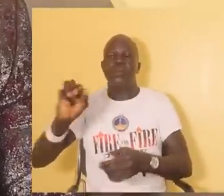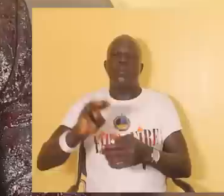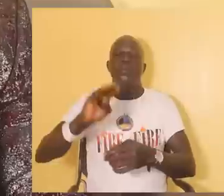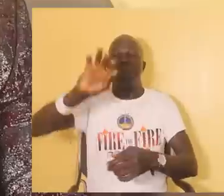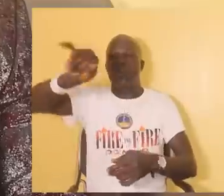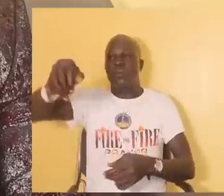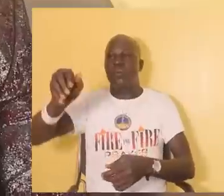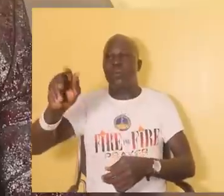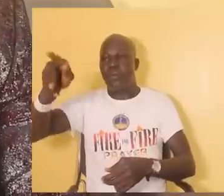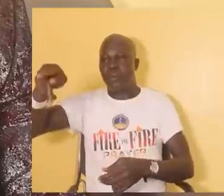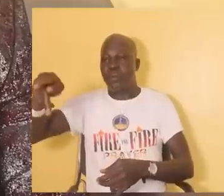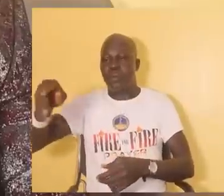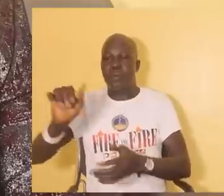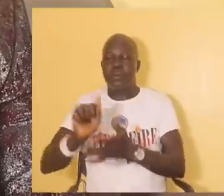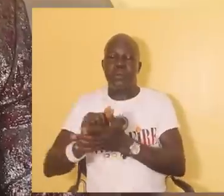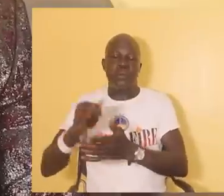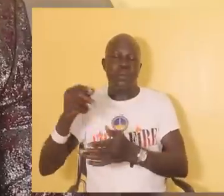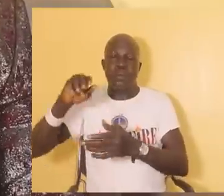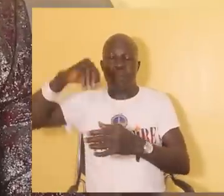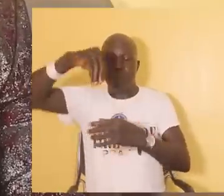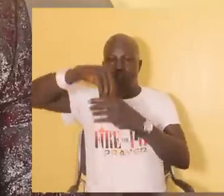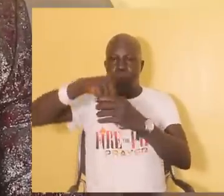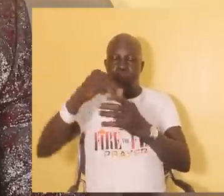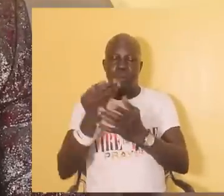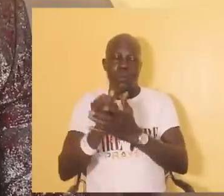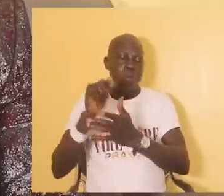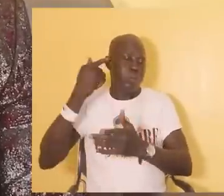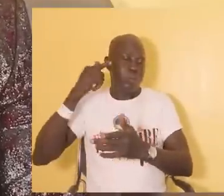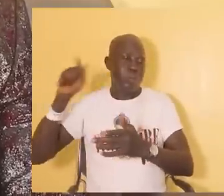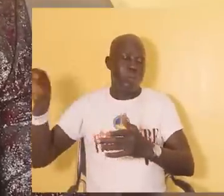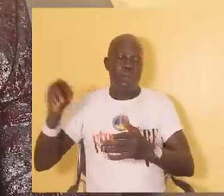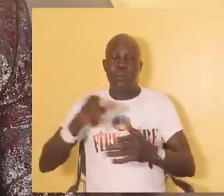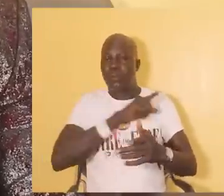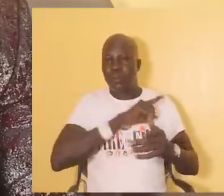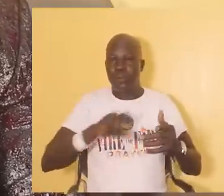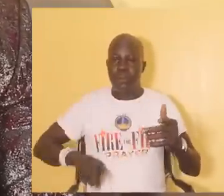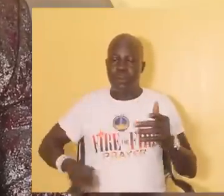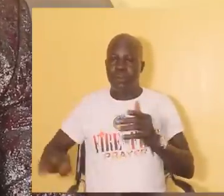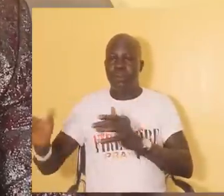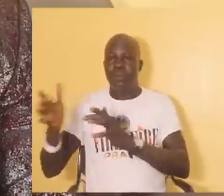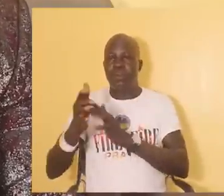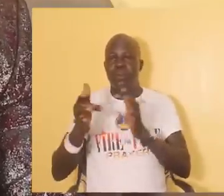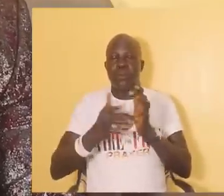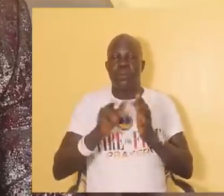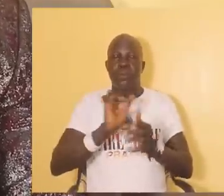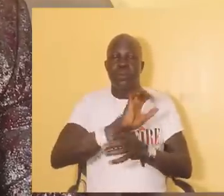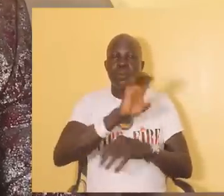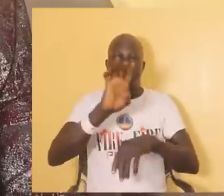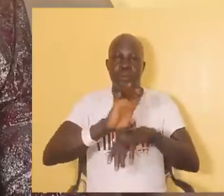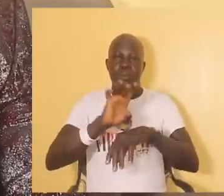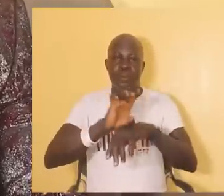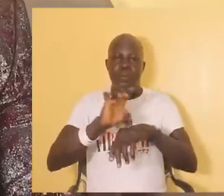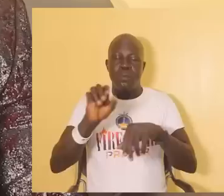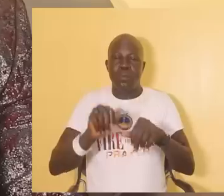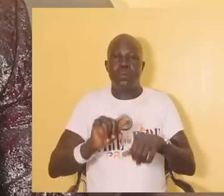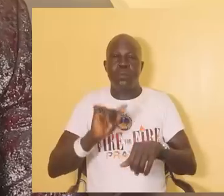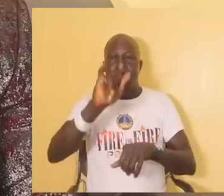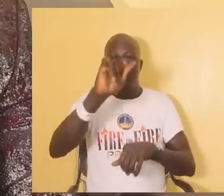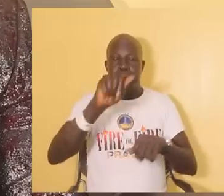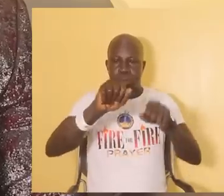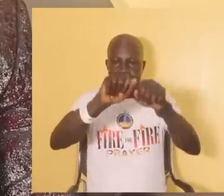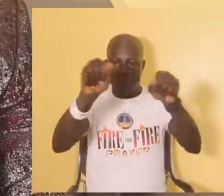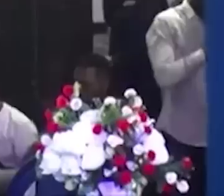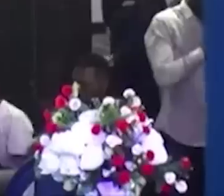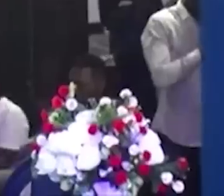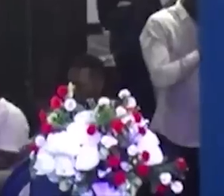BabaSebioba lati jo see the February church land of reality ti olujo wa ni gbaremu idiobi airport area ni